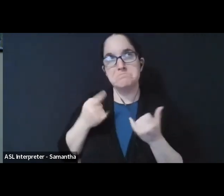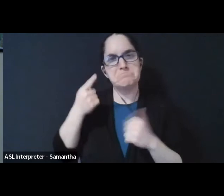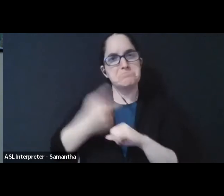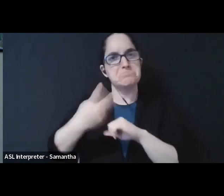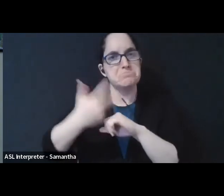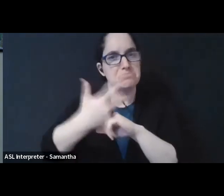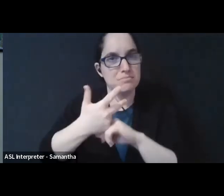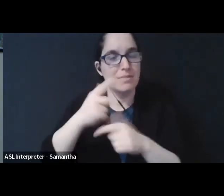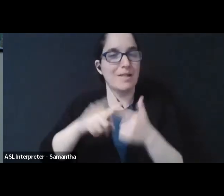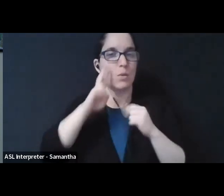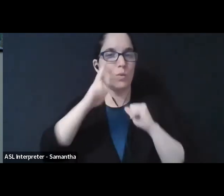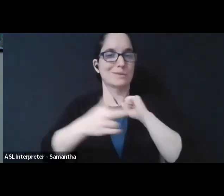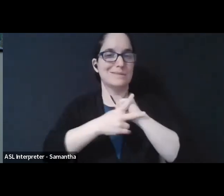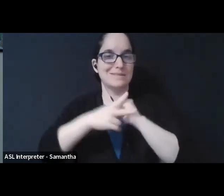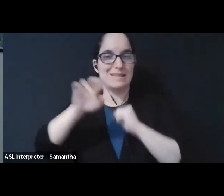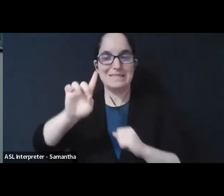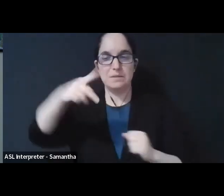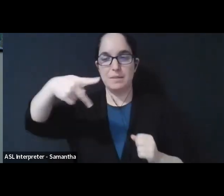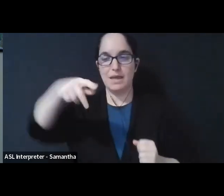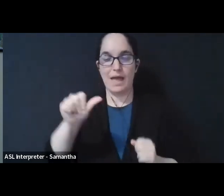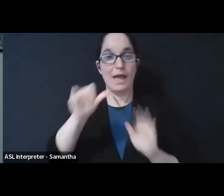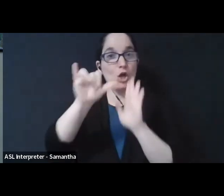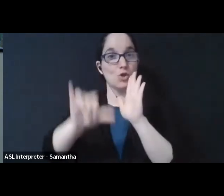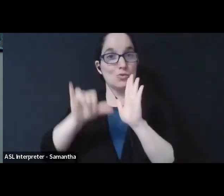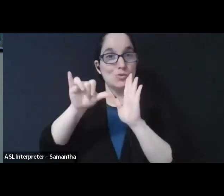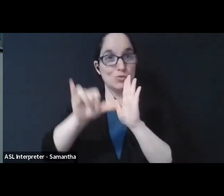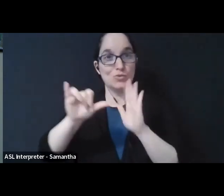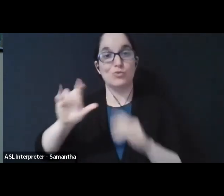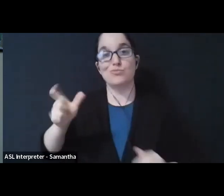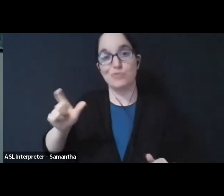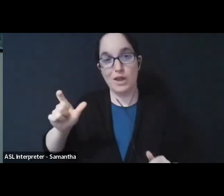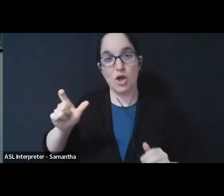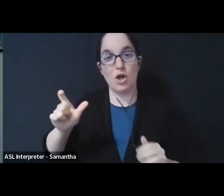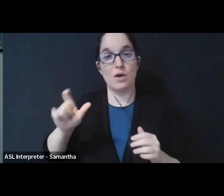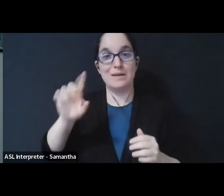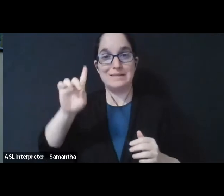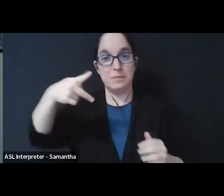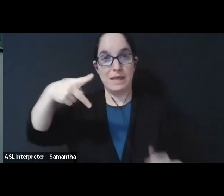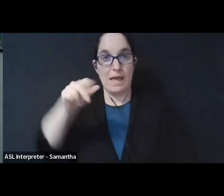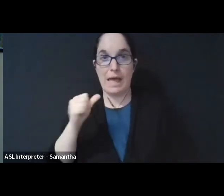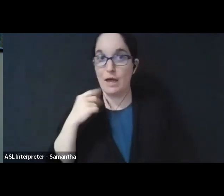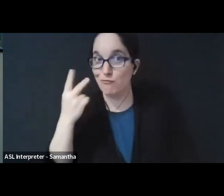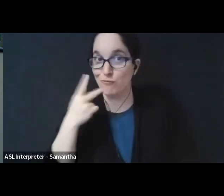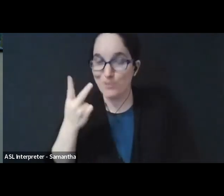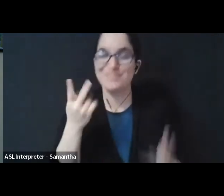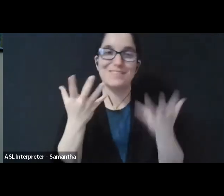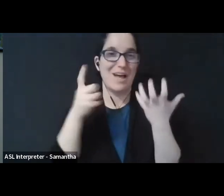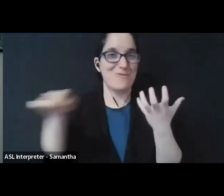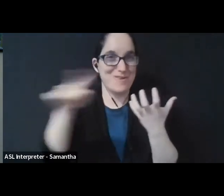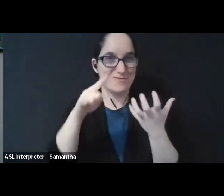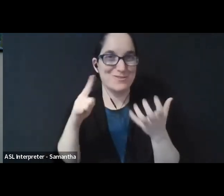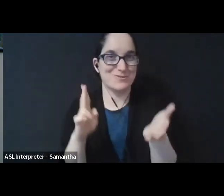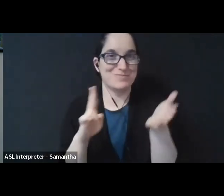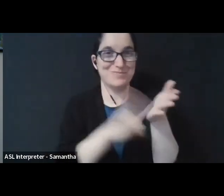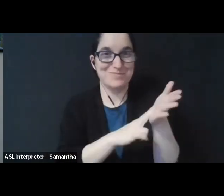archived on our DPA YouTube channel, DPA Voices, which we encourage all of you to subscribe to stay abreast